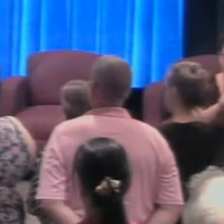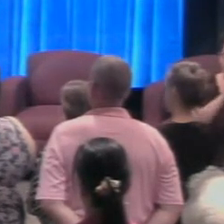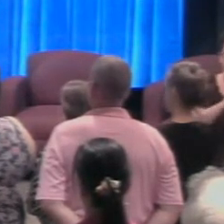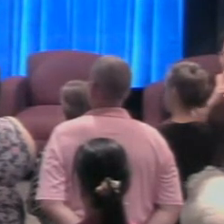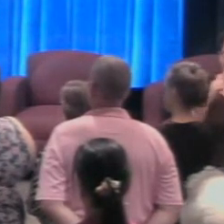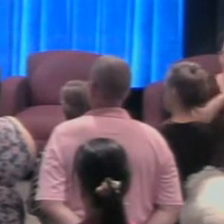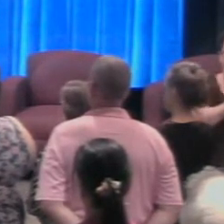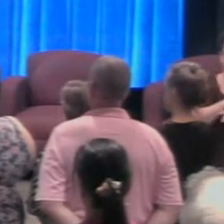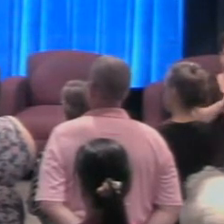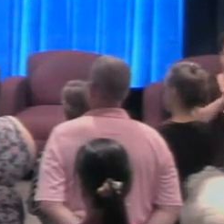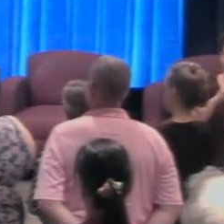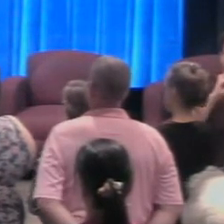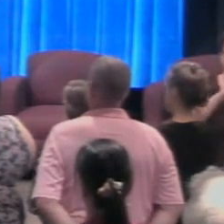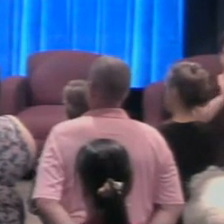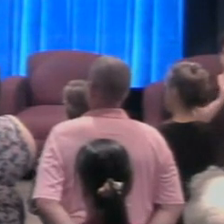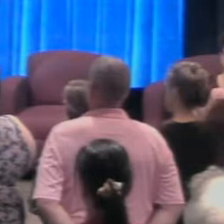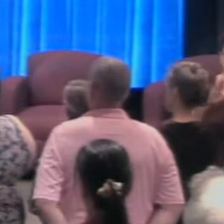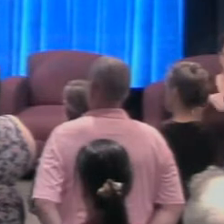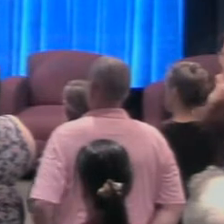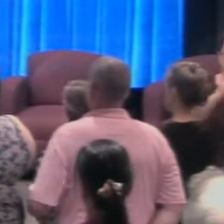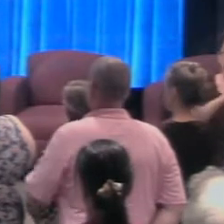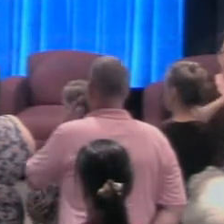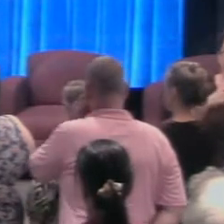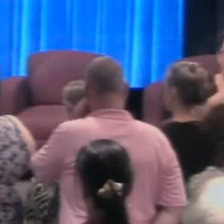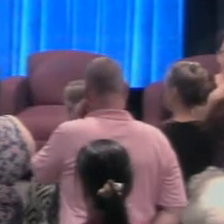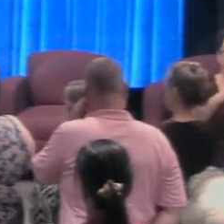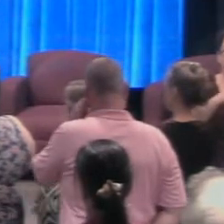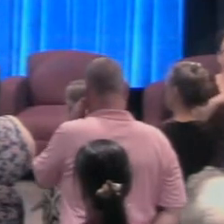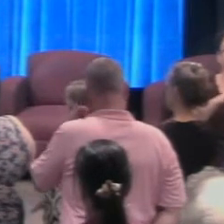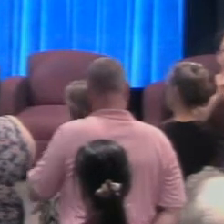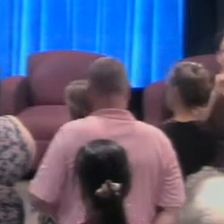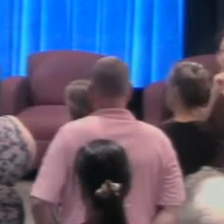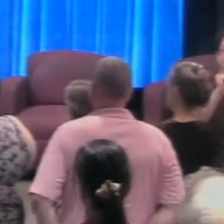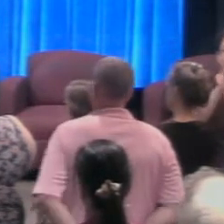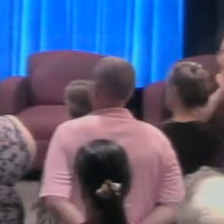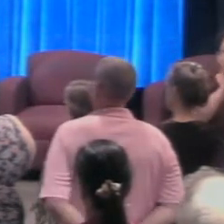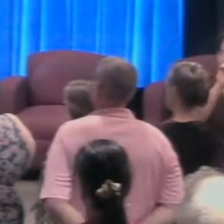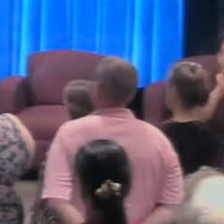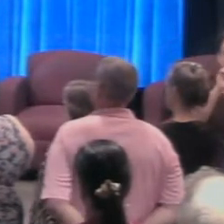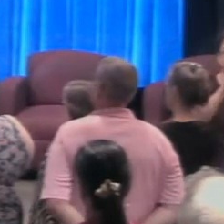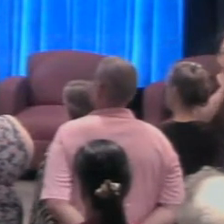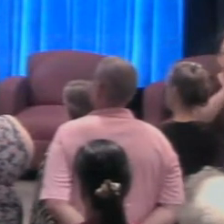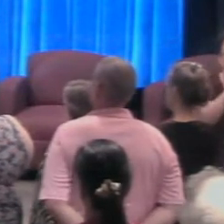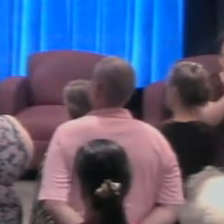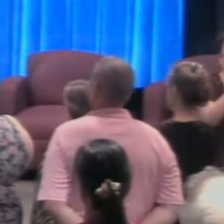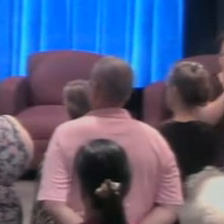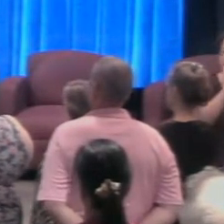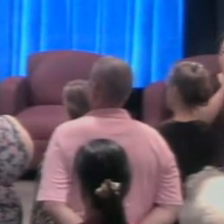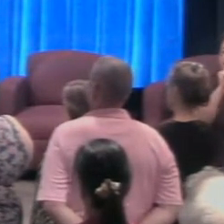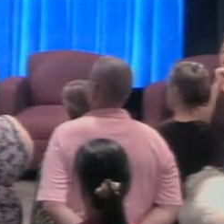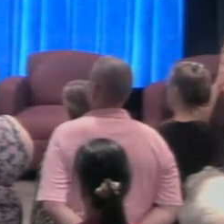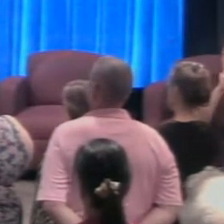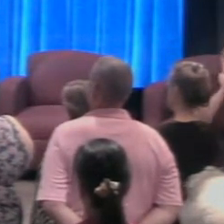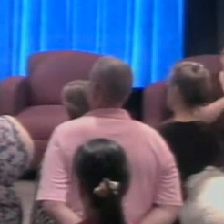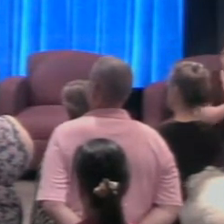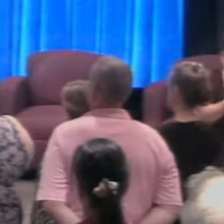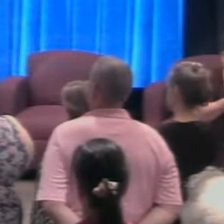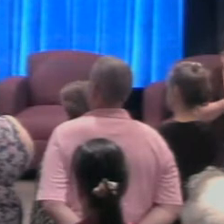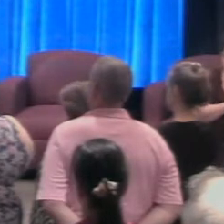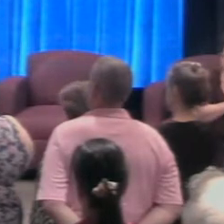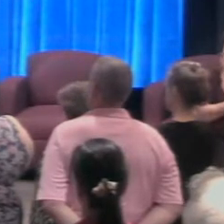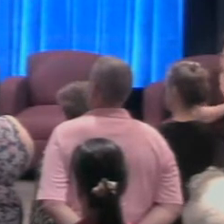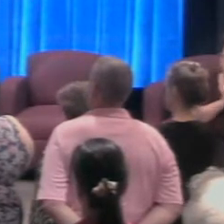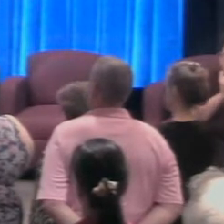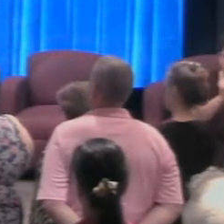configuration and active electronically scannable array radar, keeping F-16 relevant in combat. She oversaw the activation of